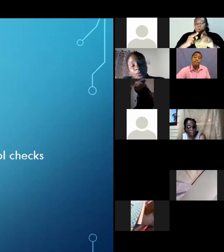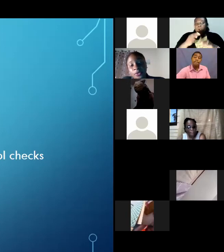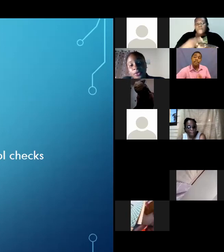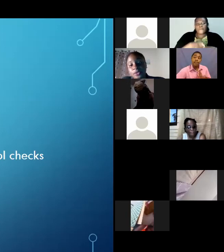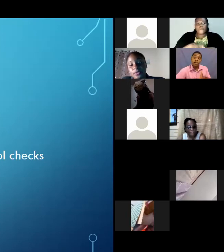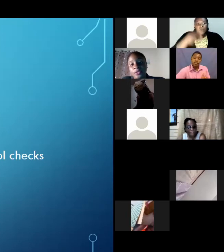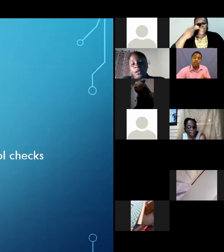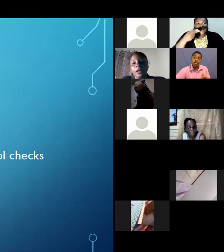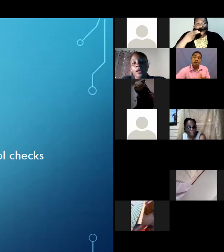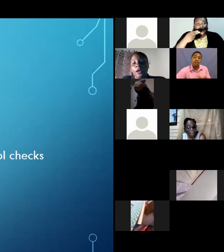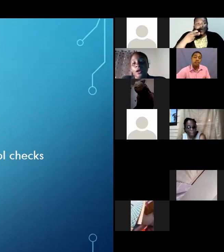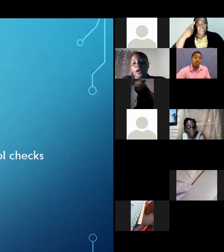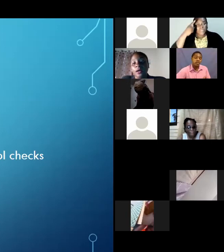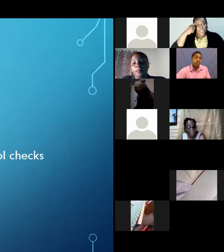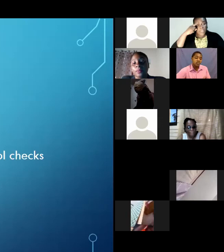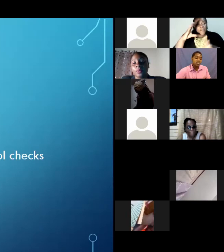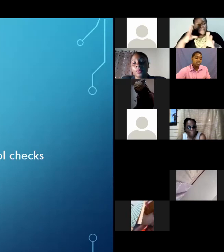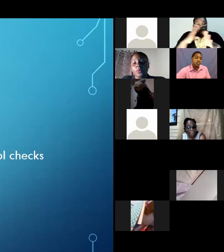as sex workers